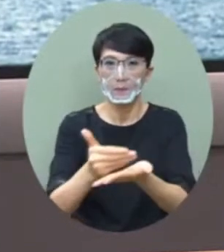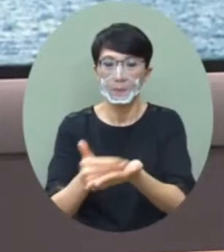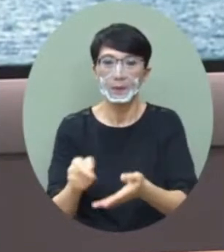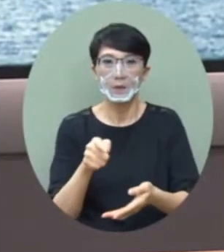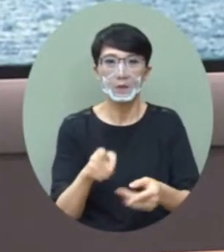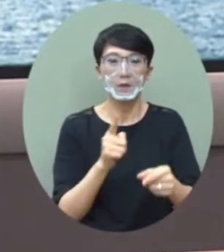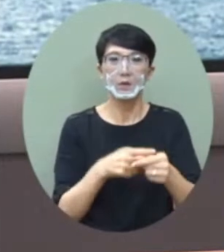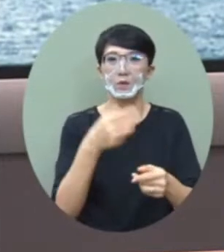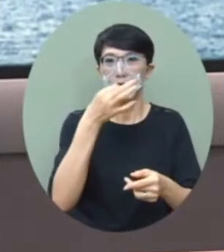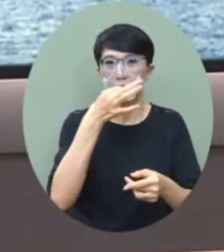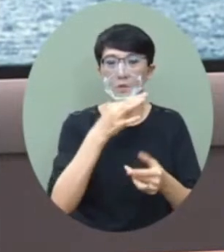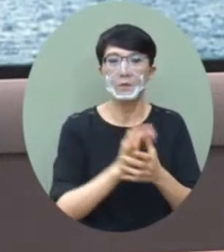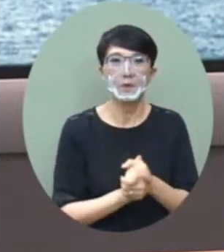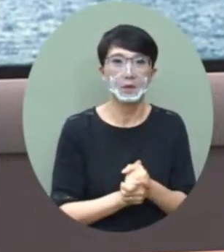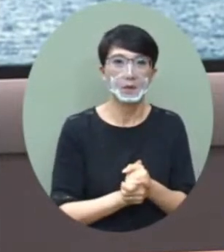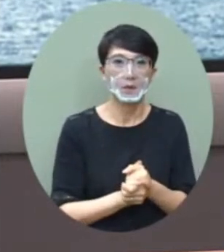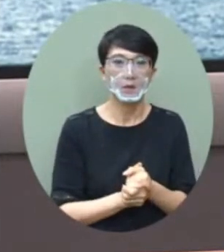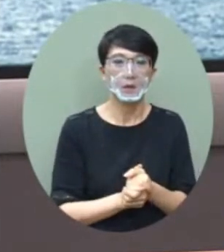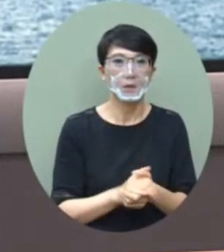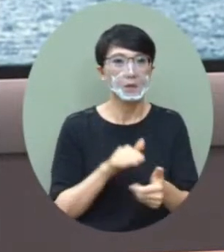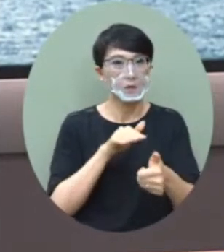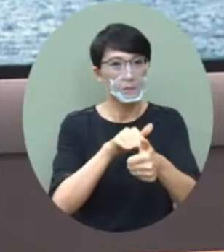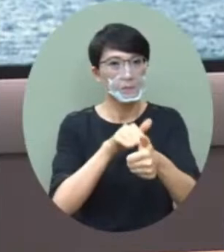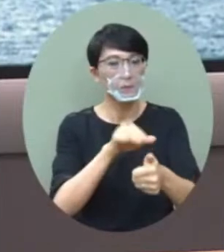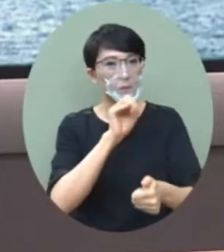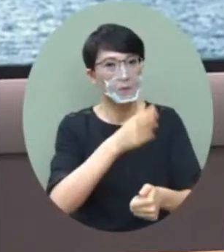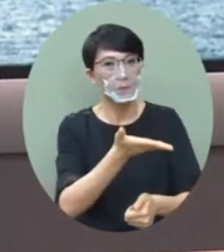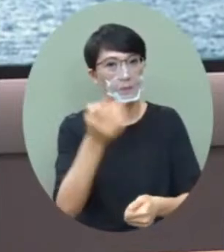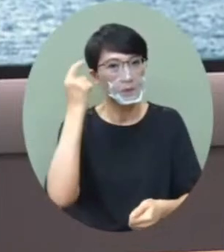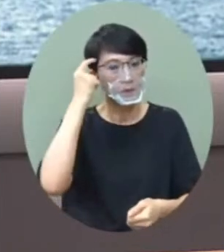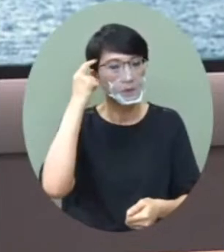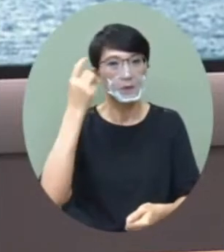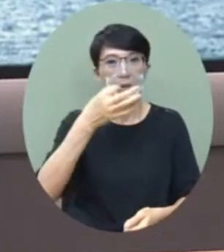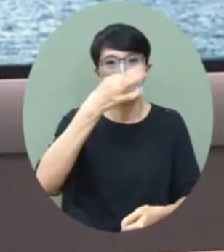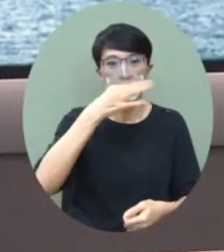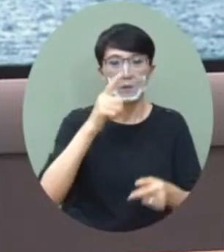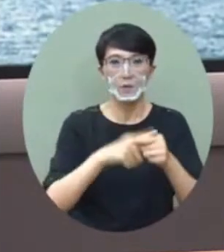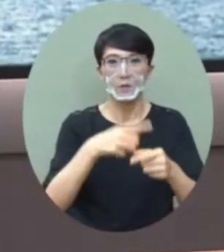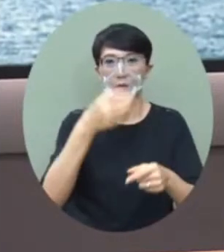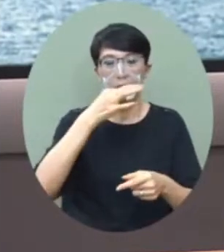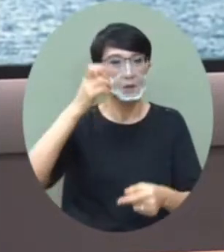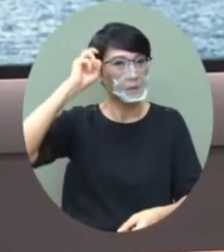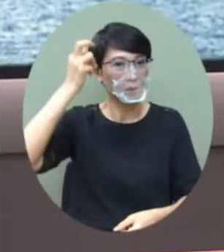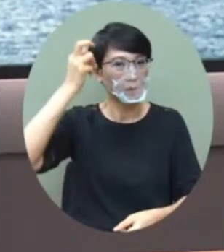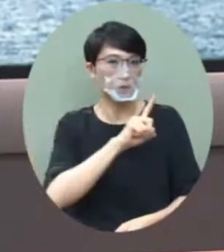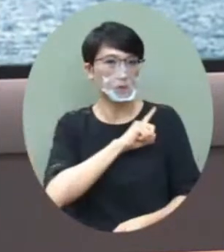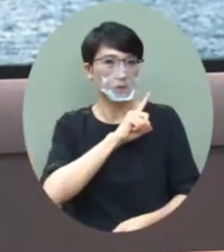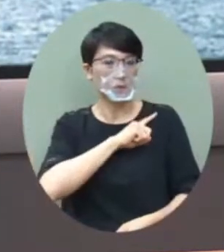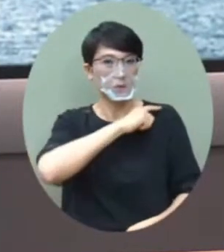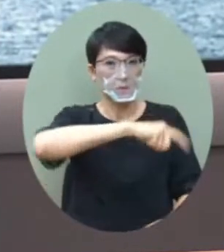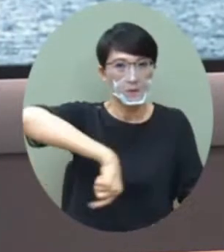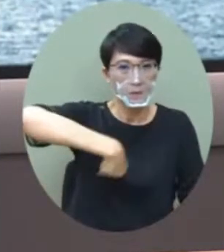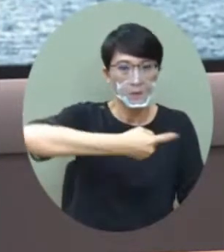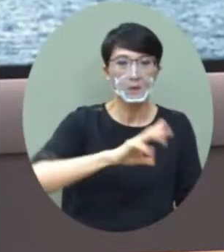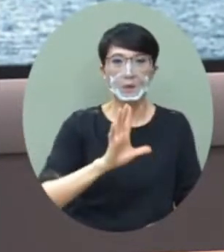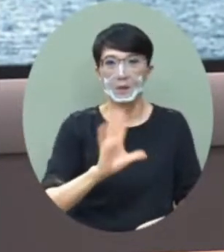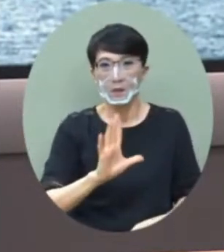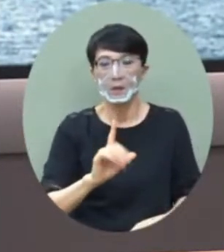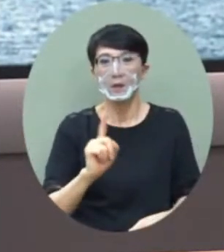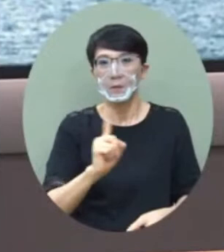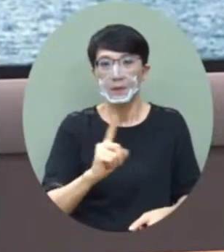and continue to distribute the proprietary Chinese medicine at the different facilities. I'd like to remind the